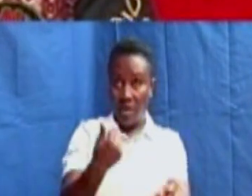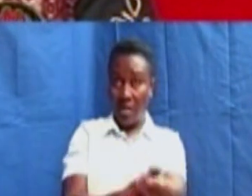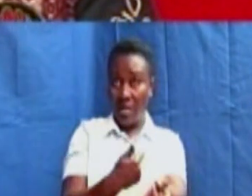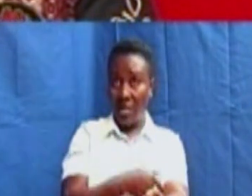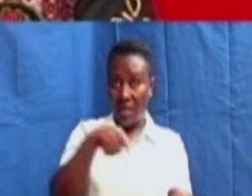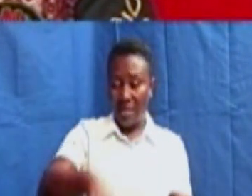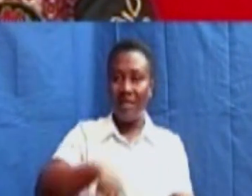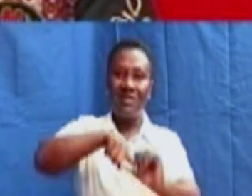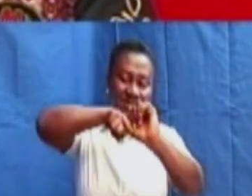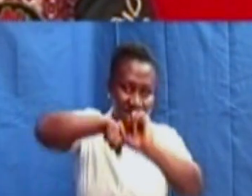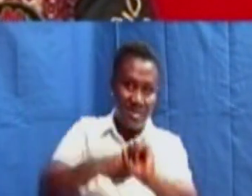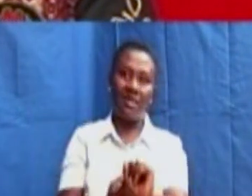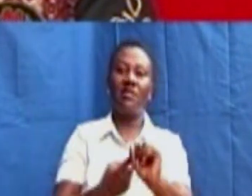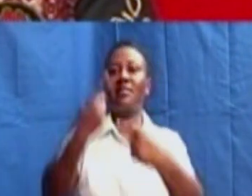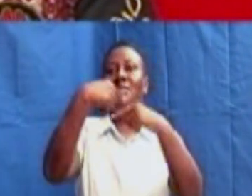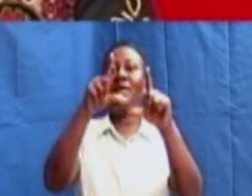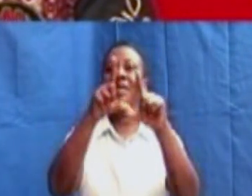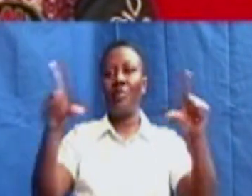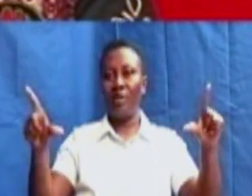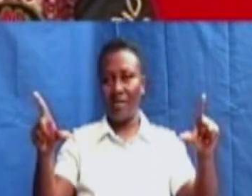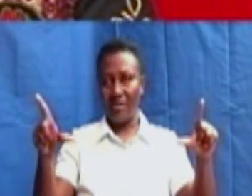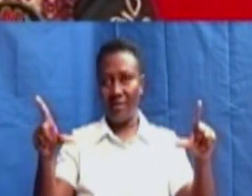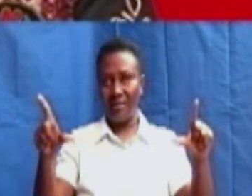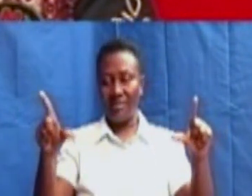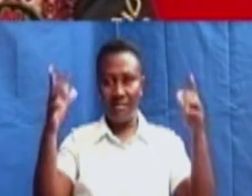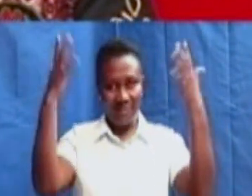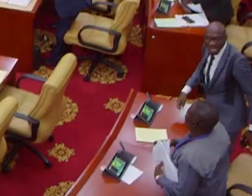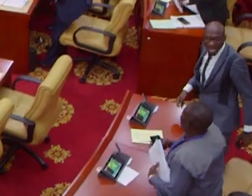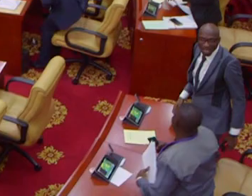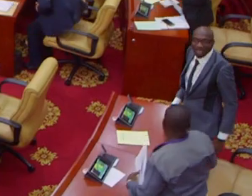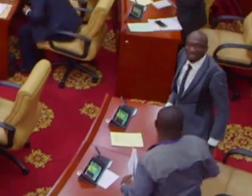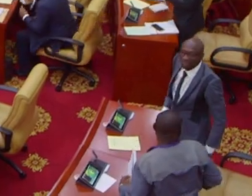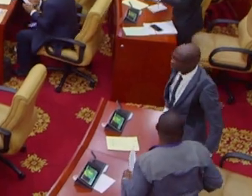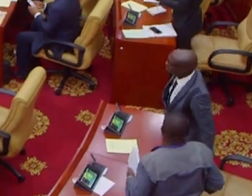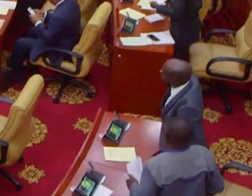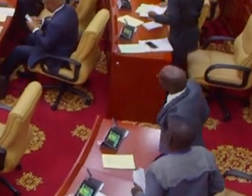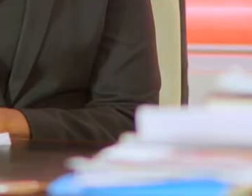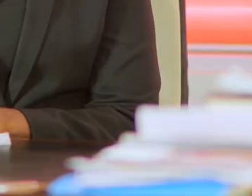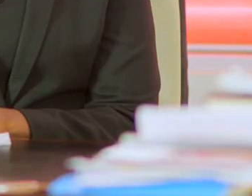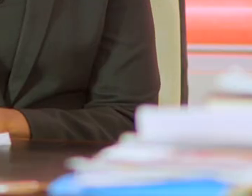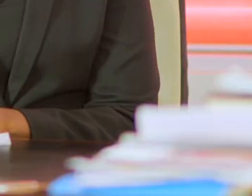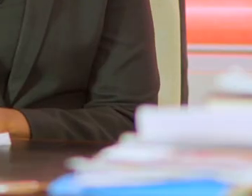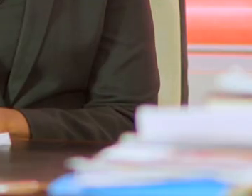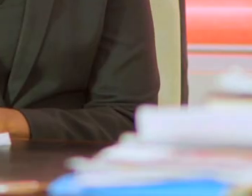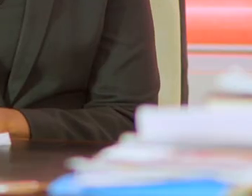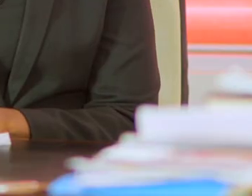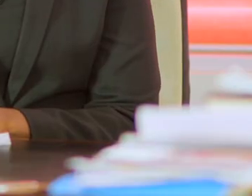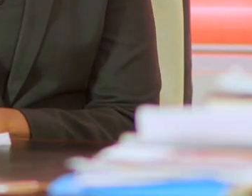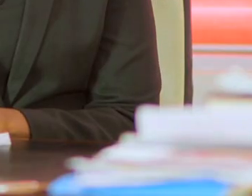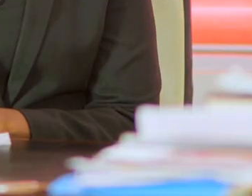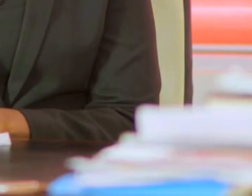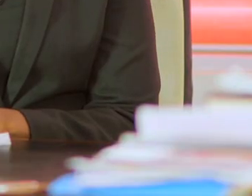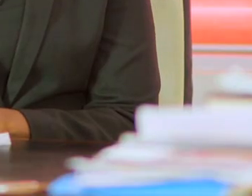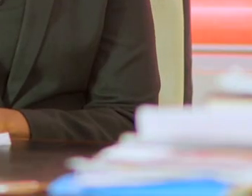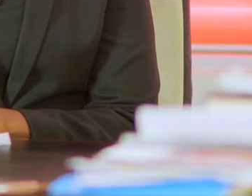transmission of sign language throughout this country. We are very pleased with